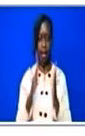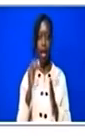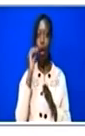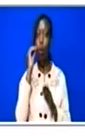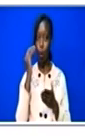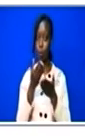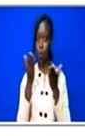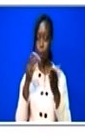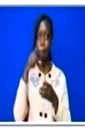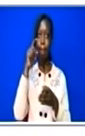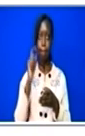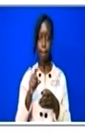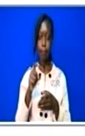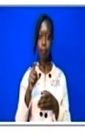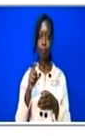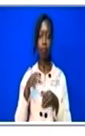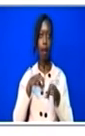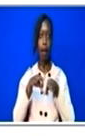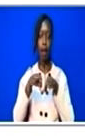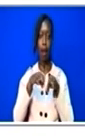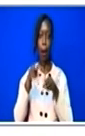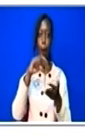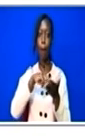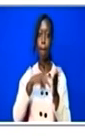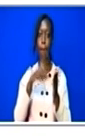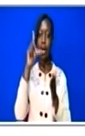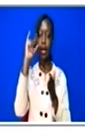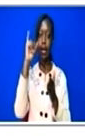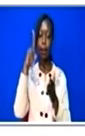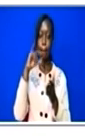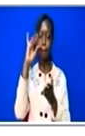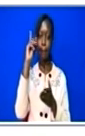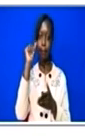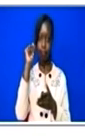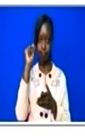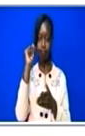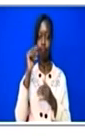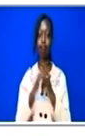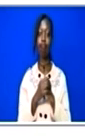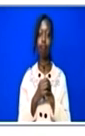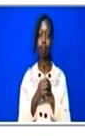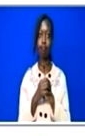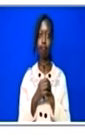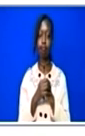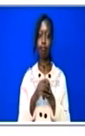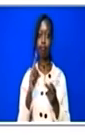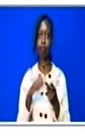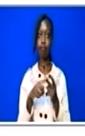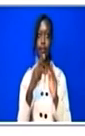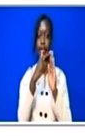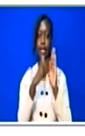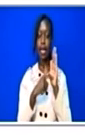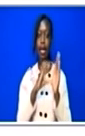home should be able to describe what are lipids. Description of lipids. Yes. State